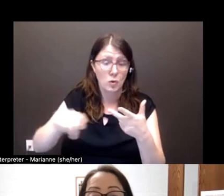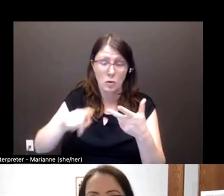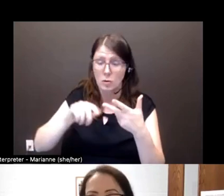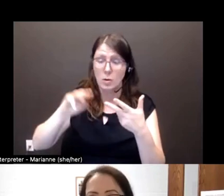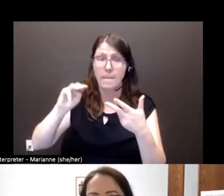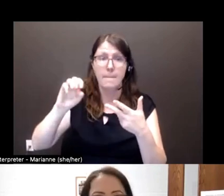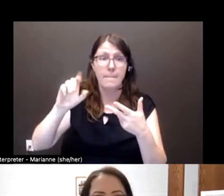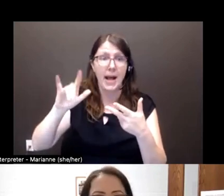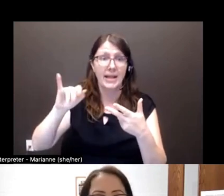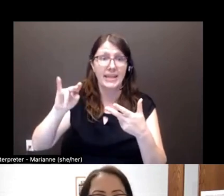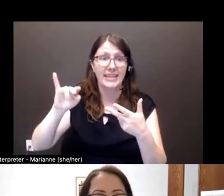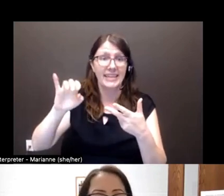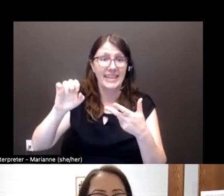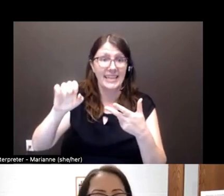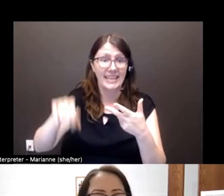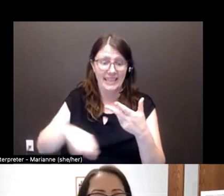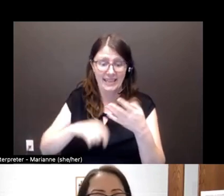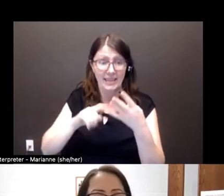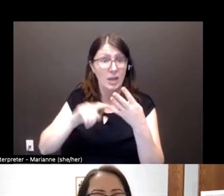comment about today?